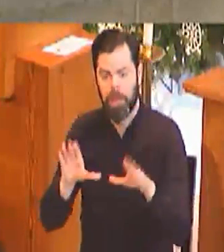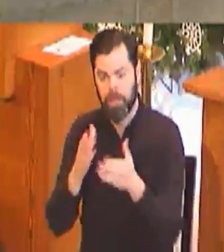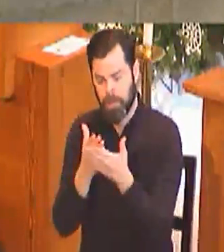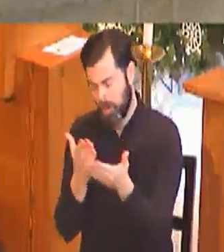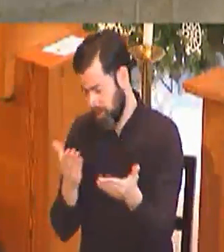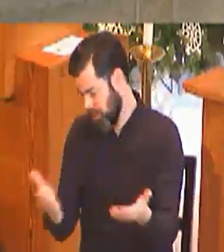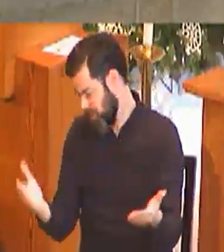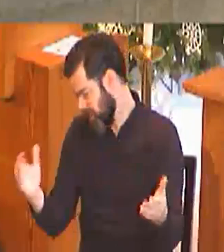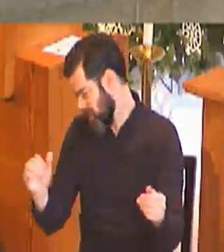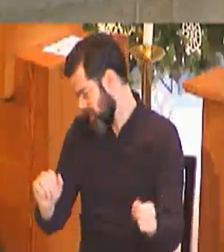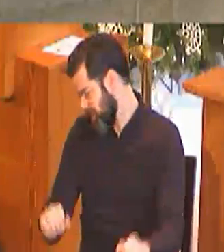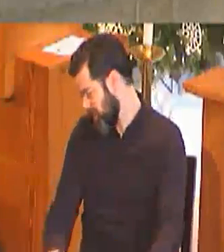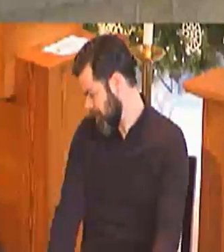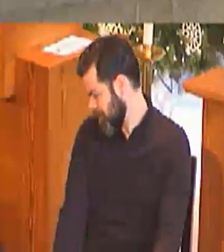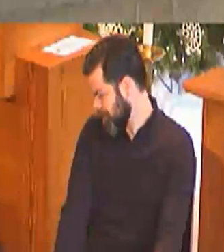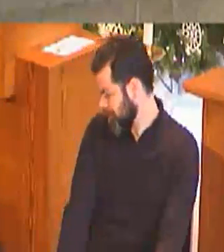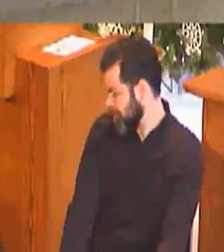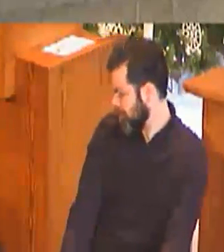amazing